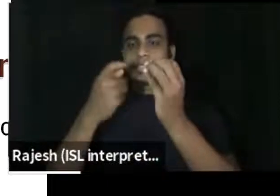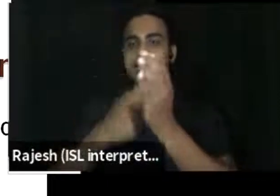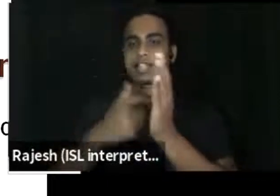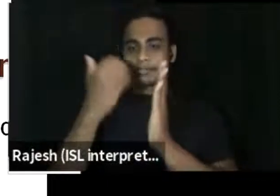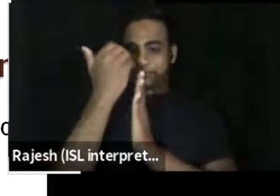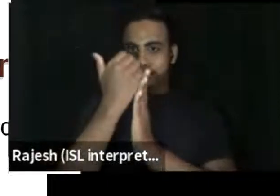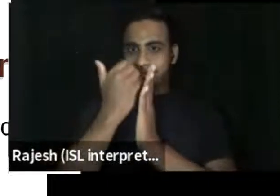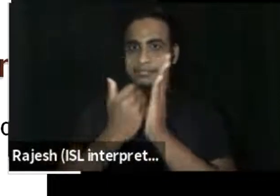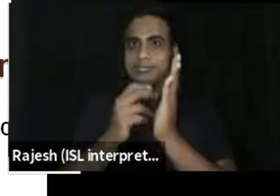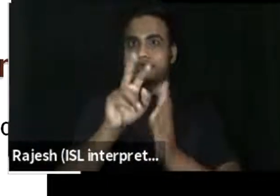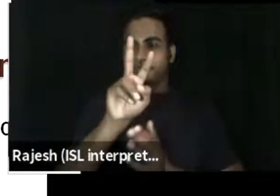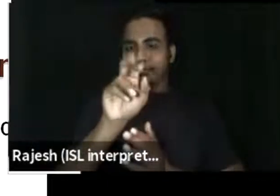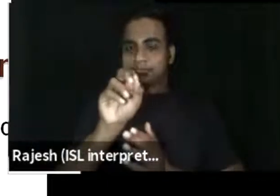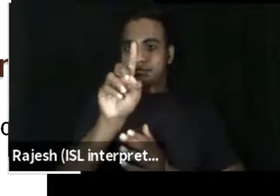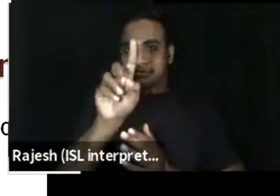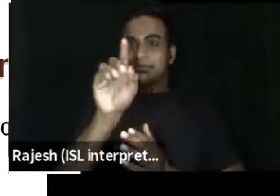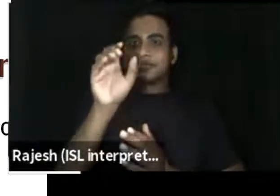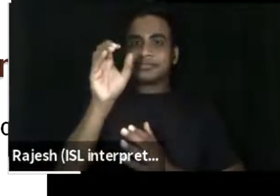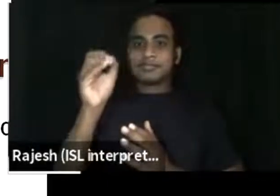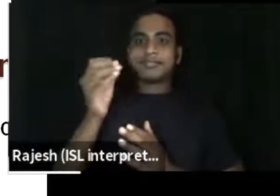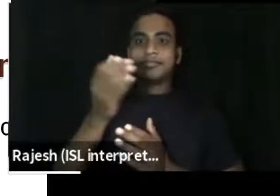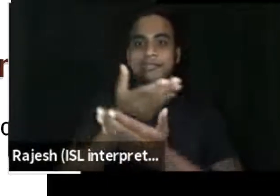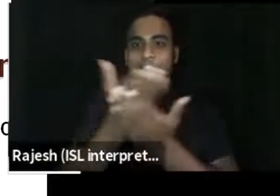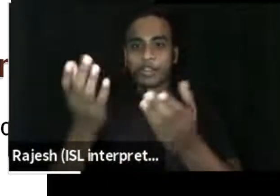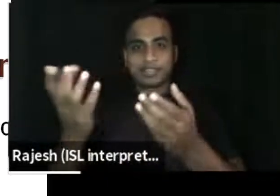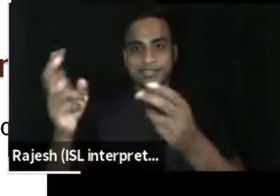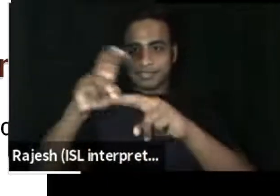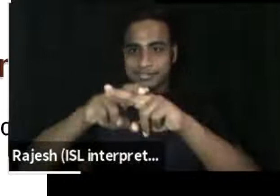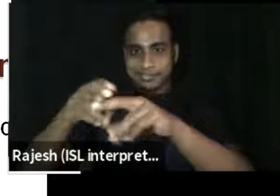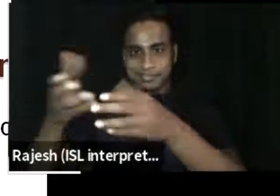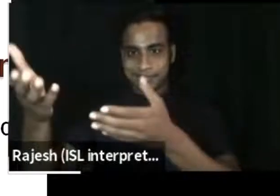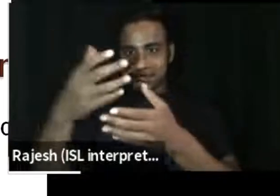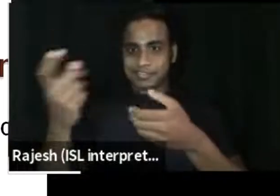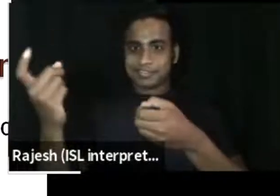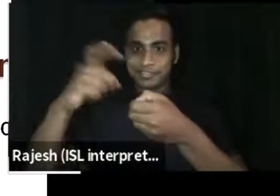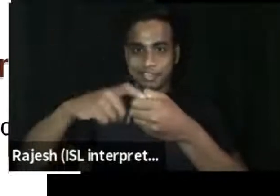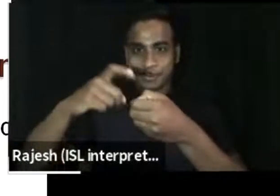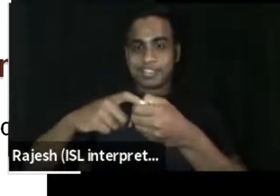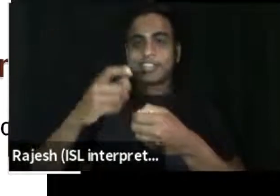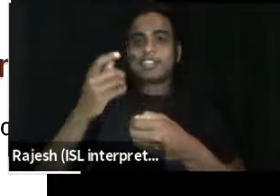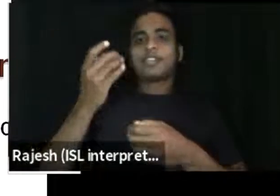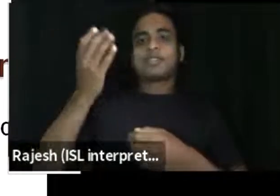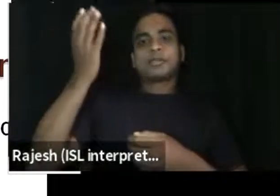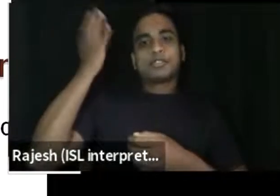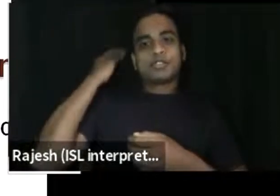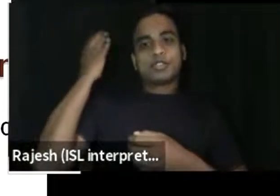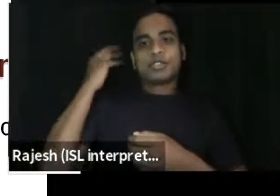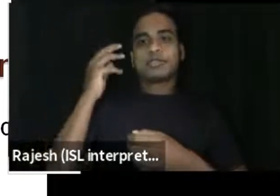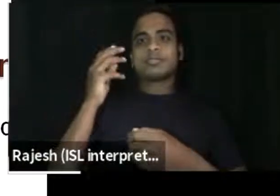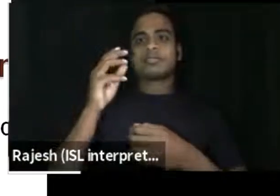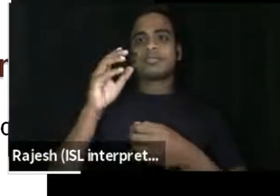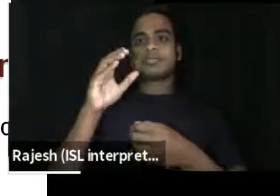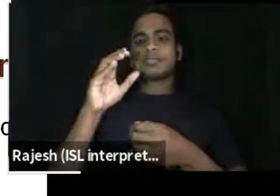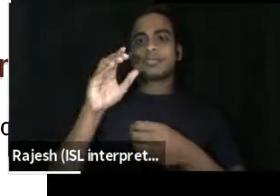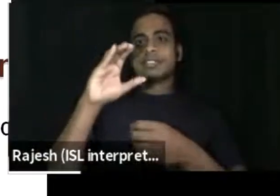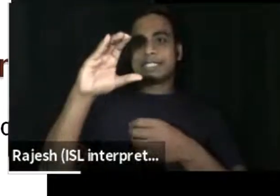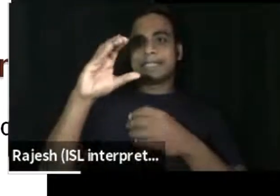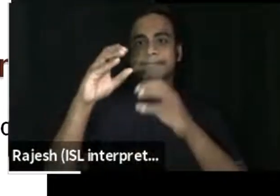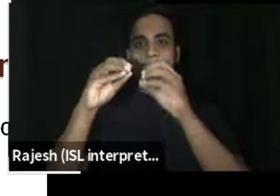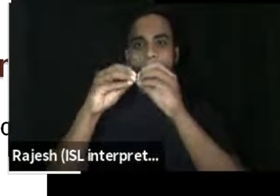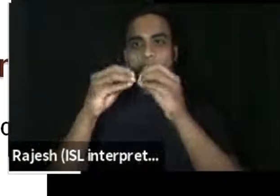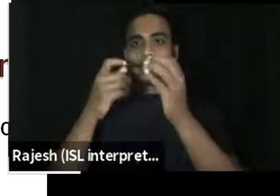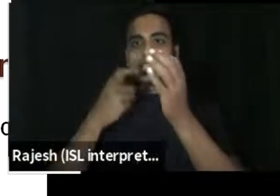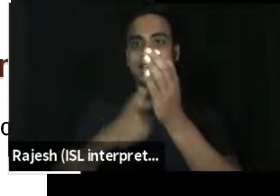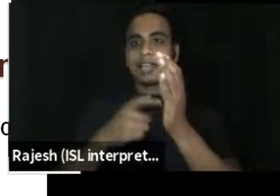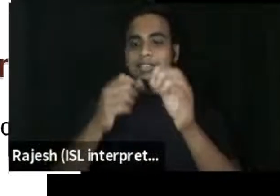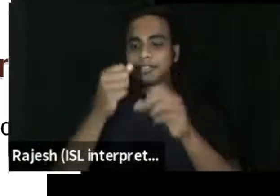And many of you who are part of this discussions who are hearing me today has also contributed to the development of the CBR guidelines, which